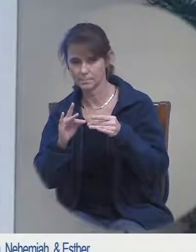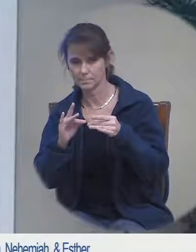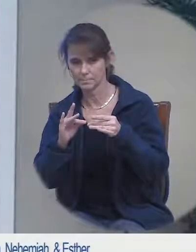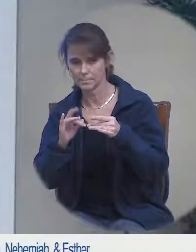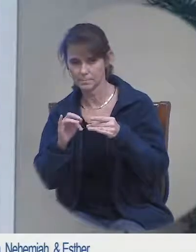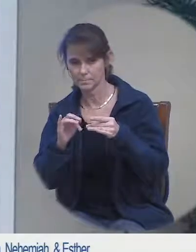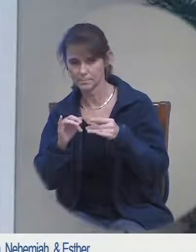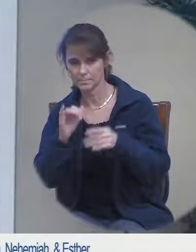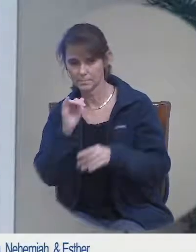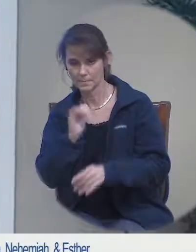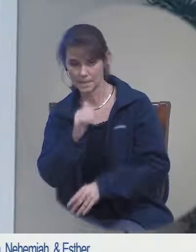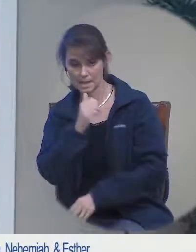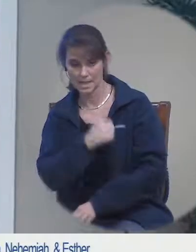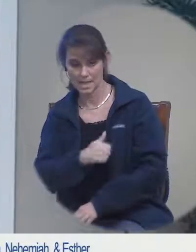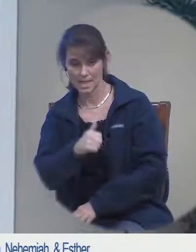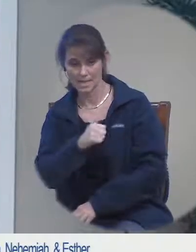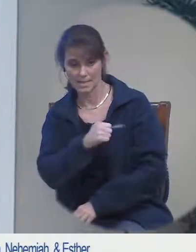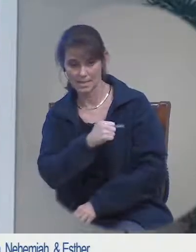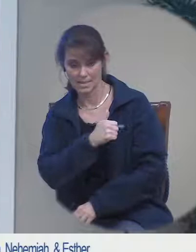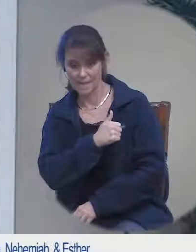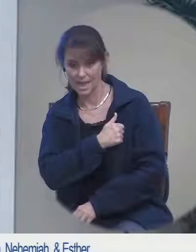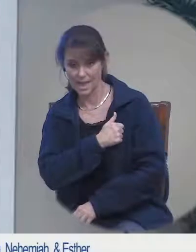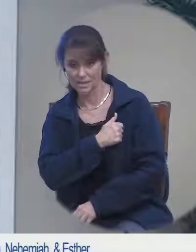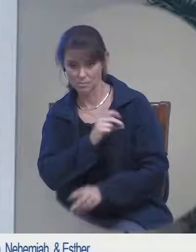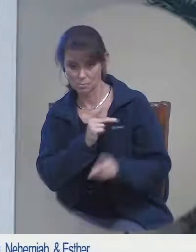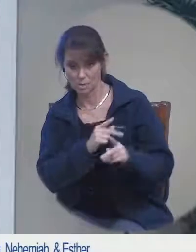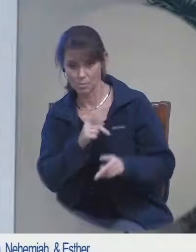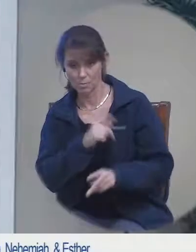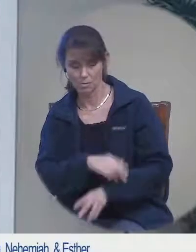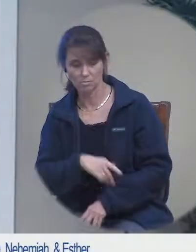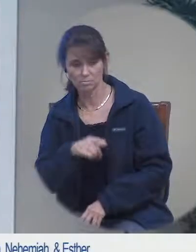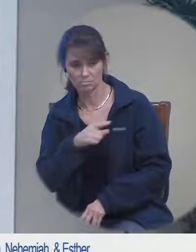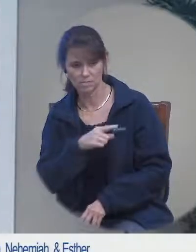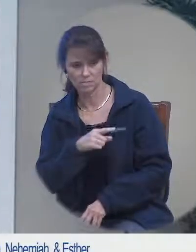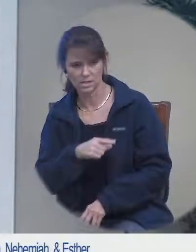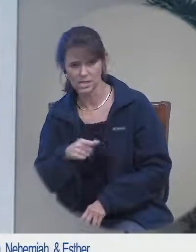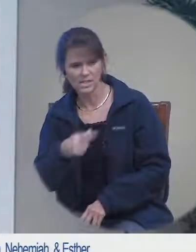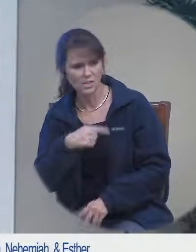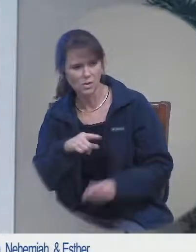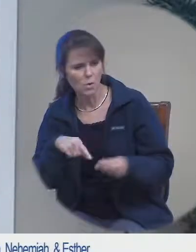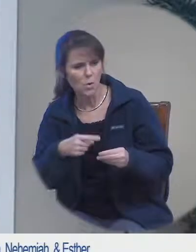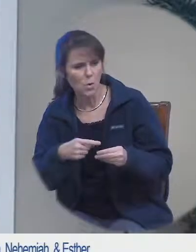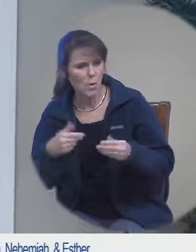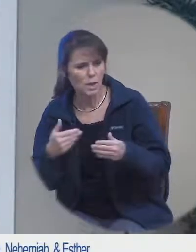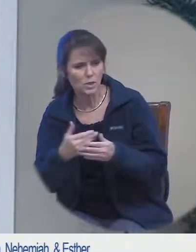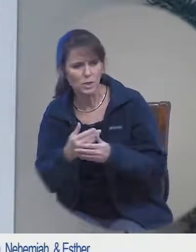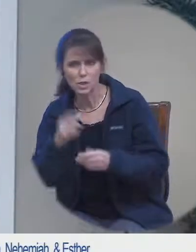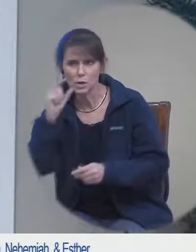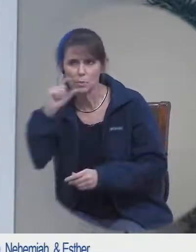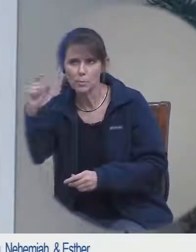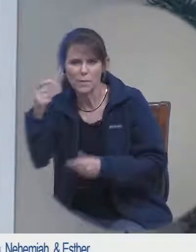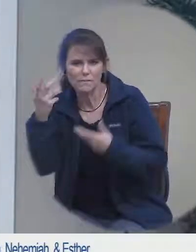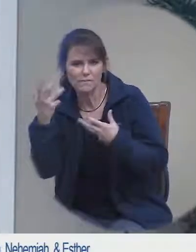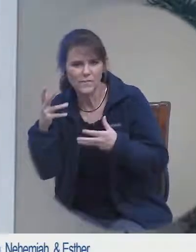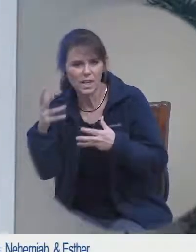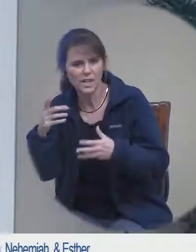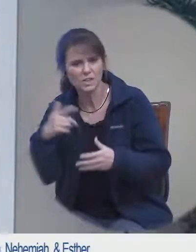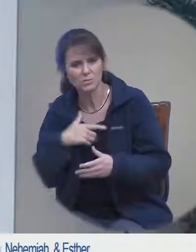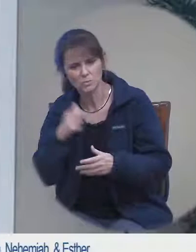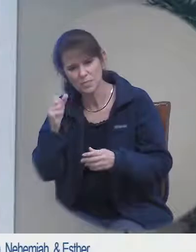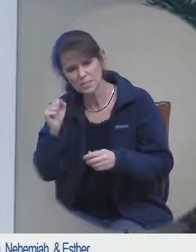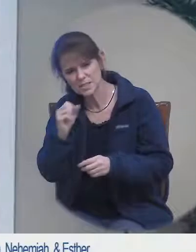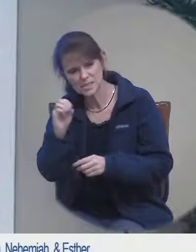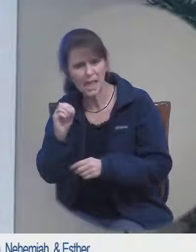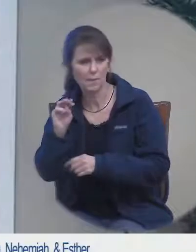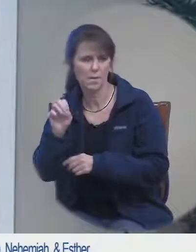the attitude of the people in Amos's day. He says, when will the new moon be over, so that we may sell grain, and the Sabbath that we may